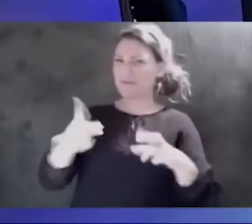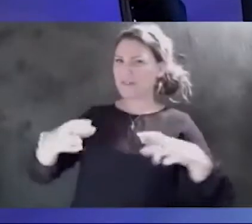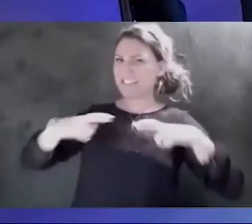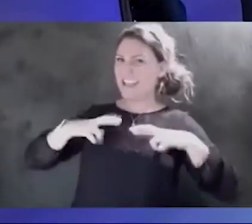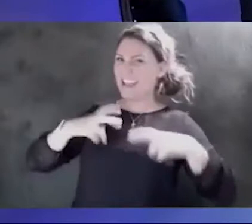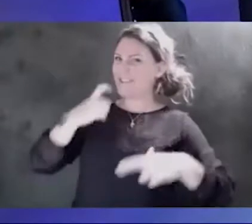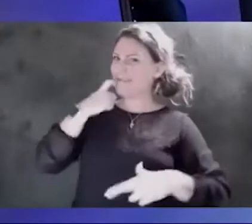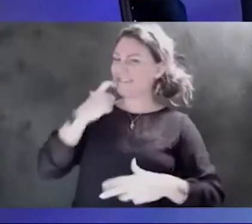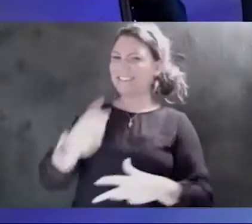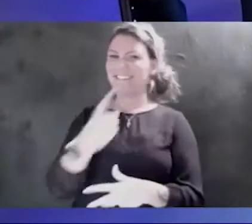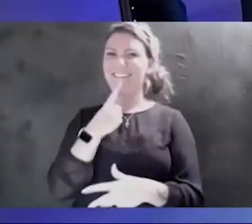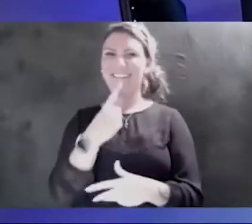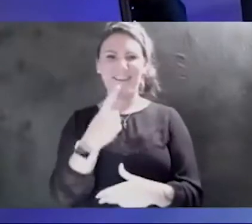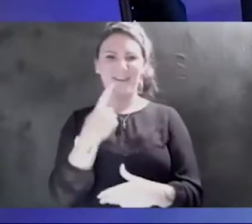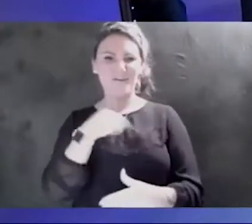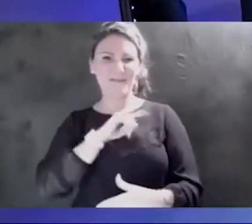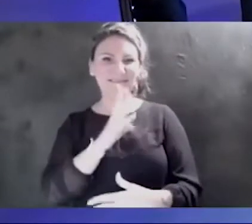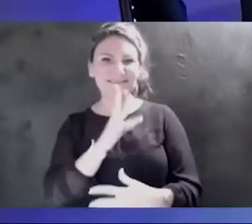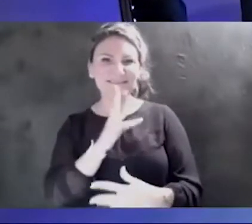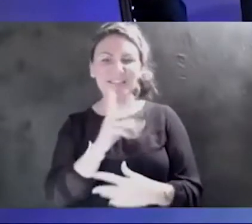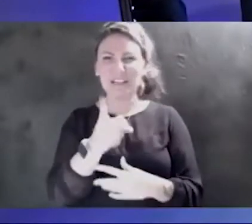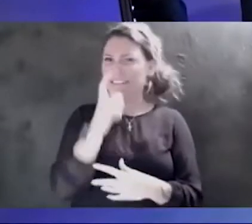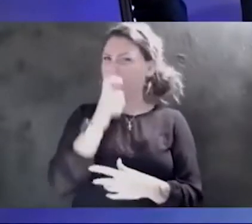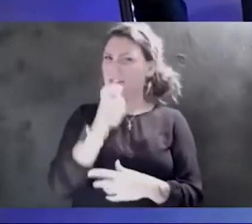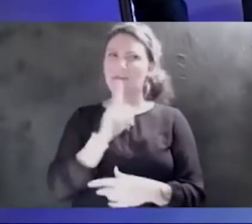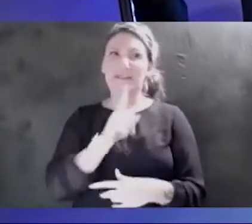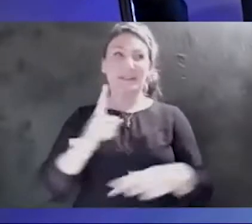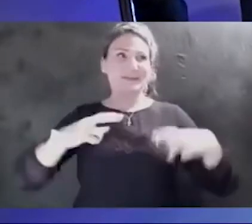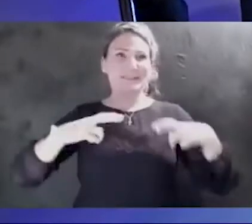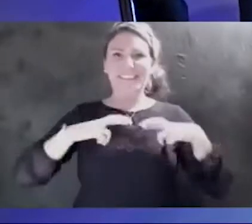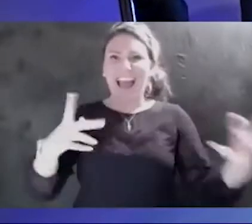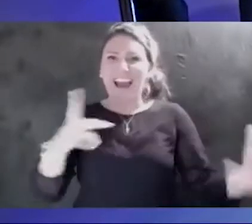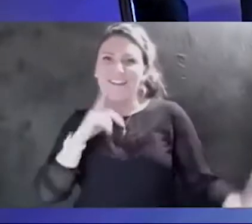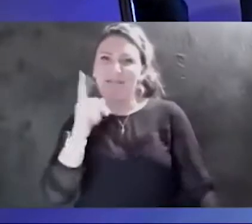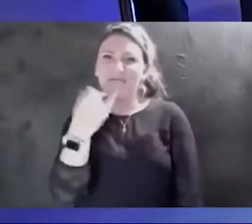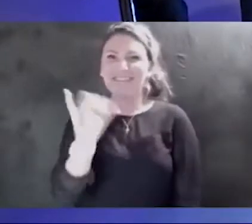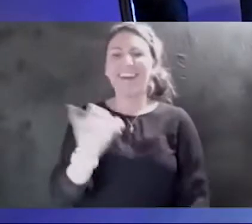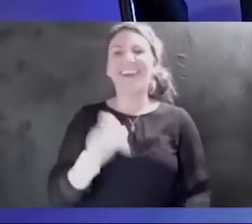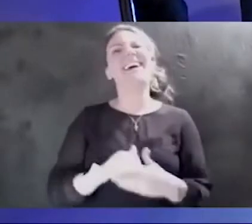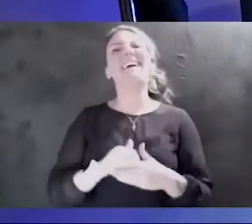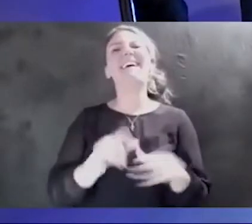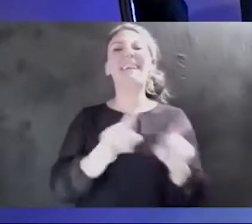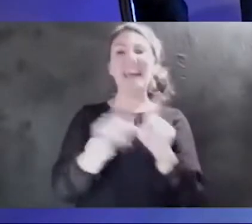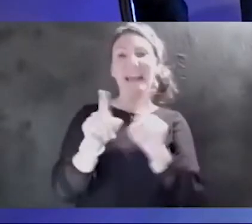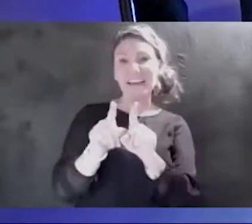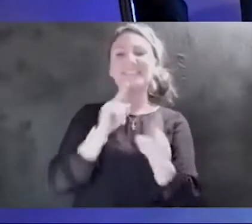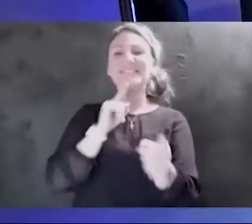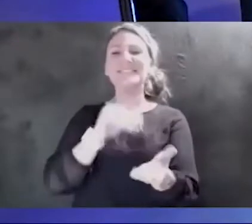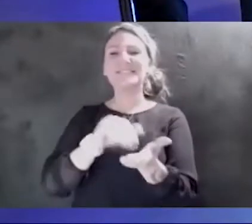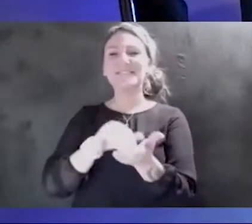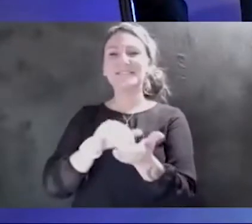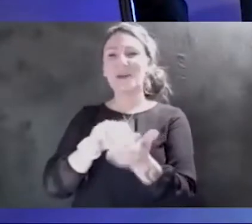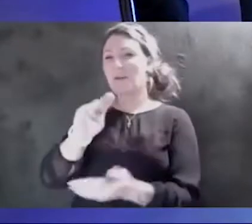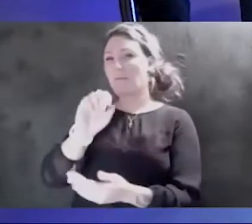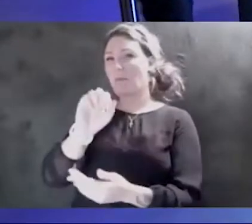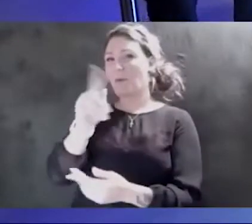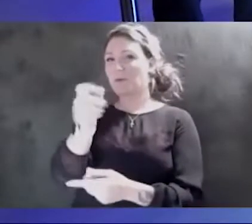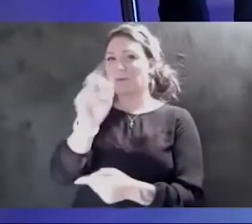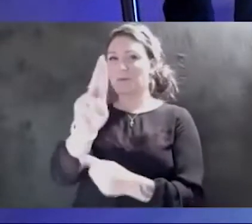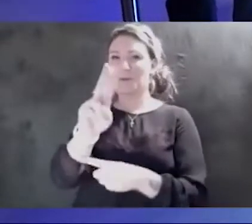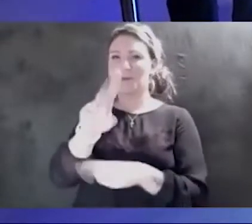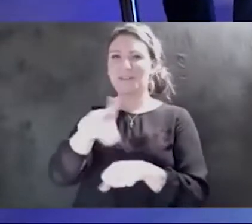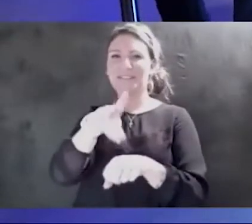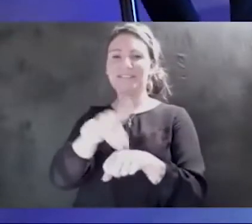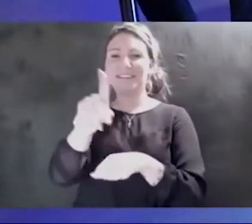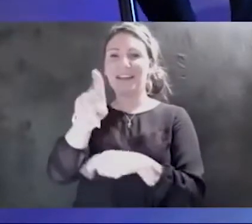talking, I don't think he's very retired, as it turns out. Also joining us in the studio is Dr. Robert Moser, Dean of the KU School of Medicine in